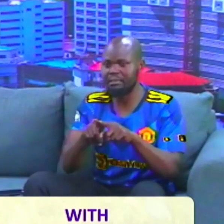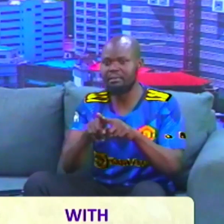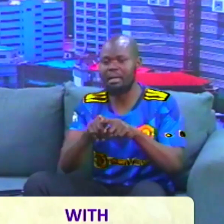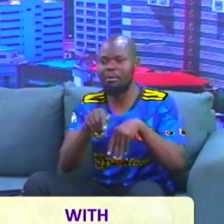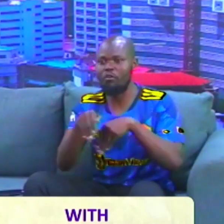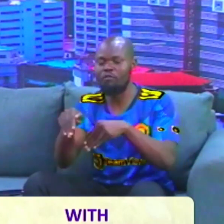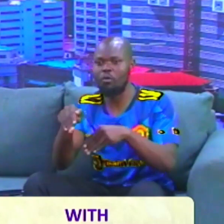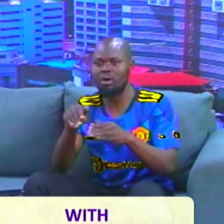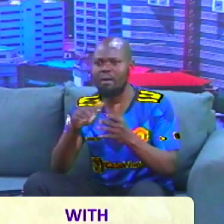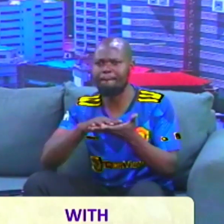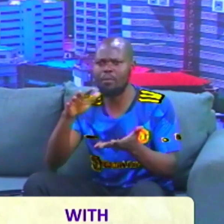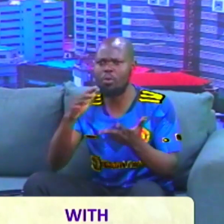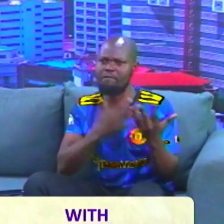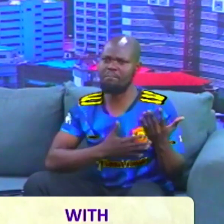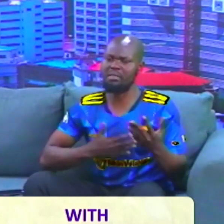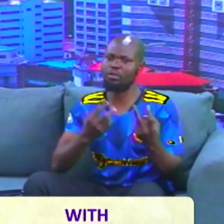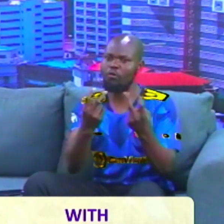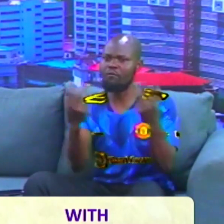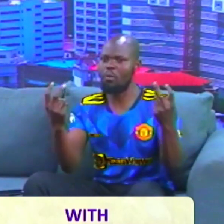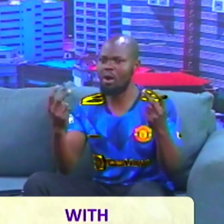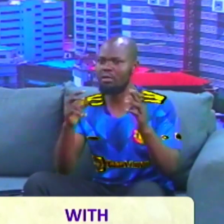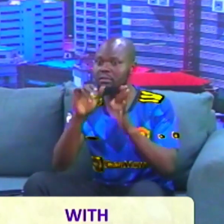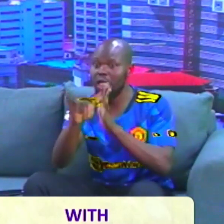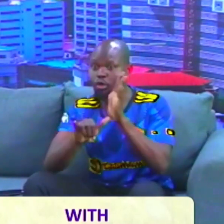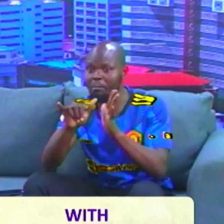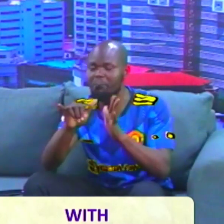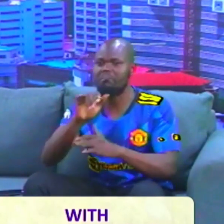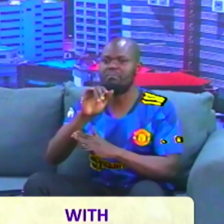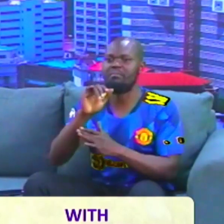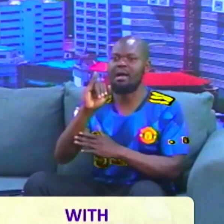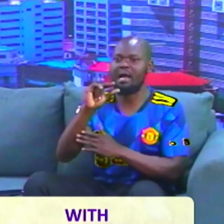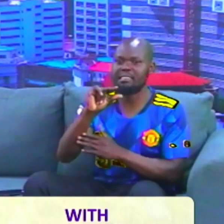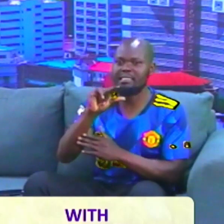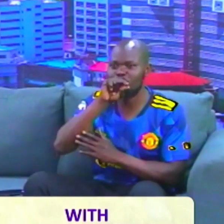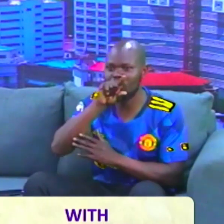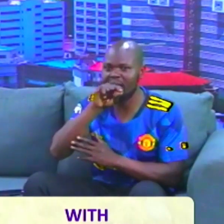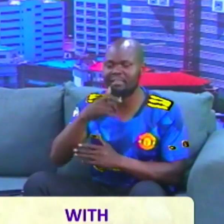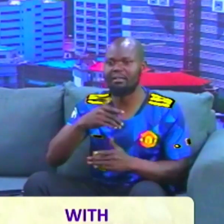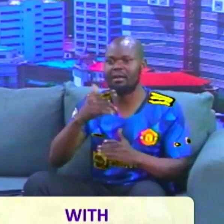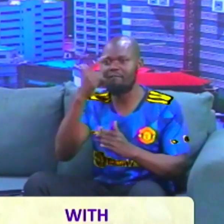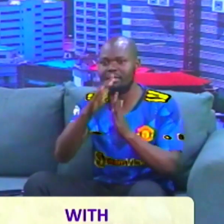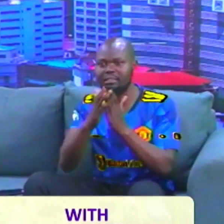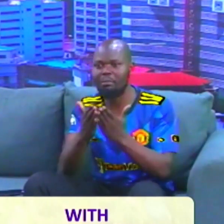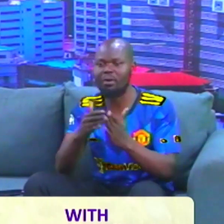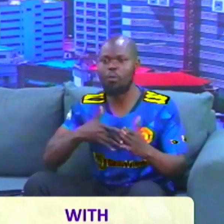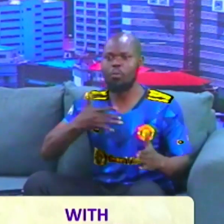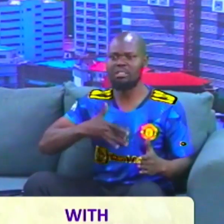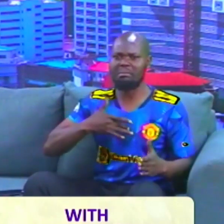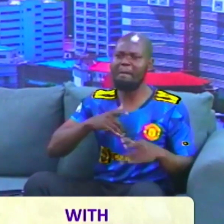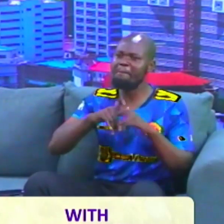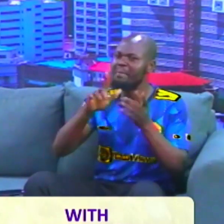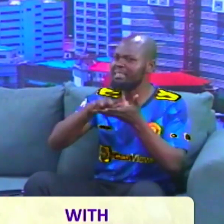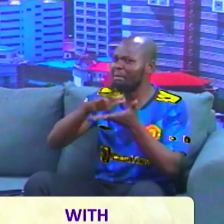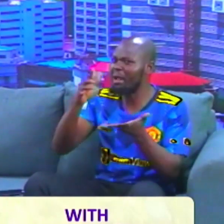Let's continue with the segment. And also, viewers, please don't forget to subscribe to our YouTube channel as